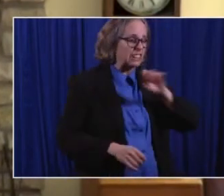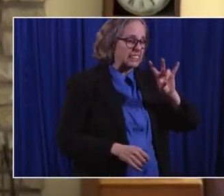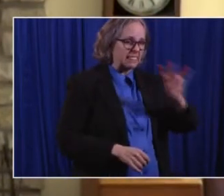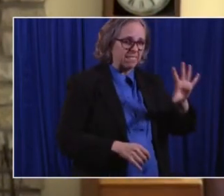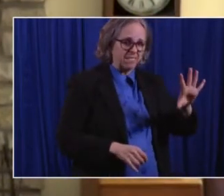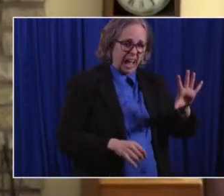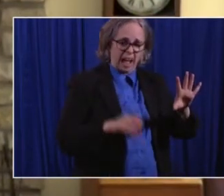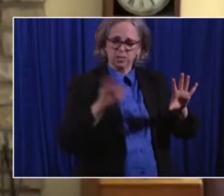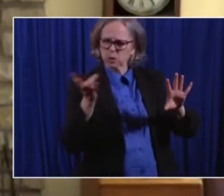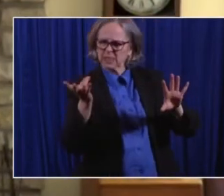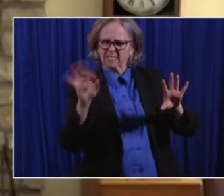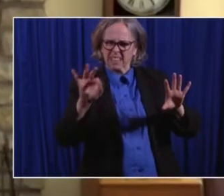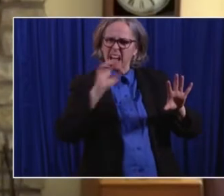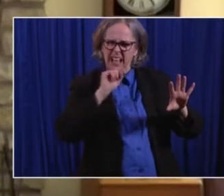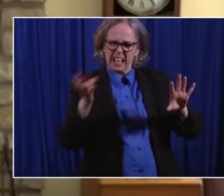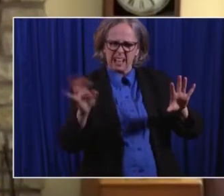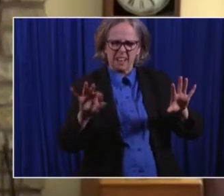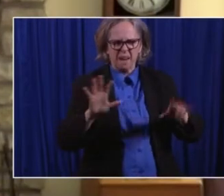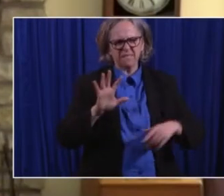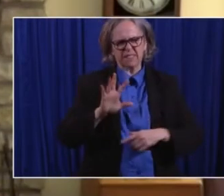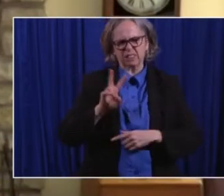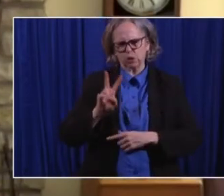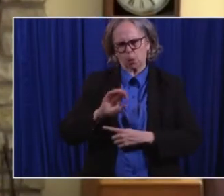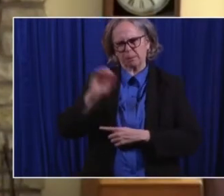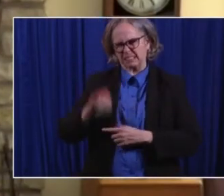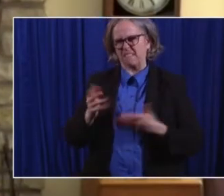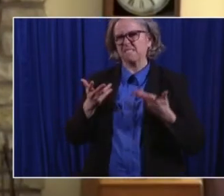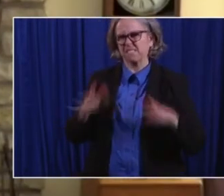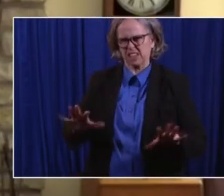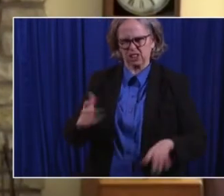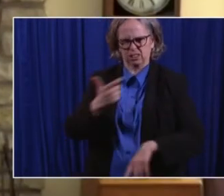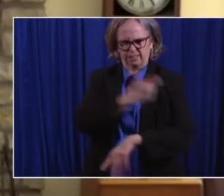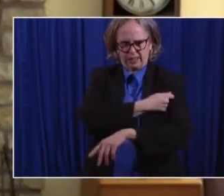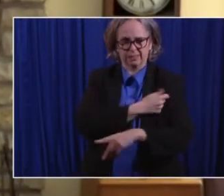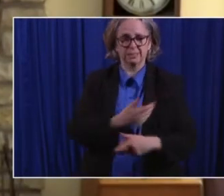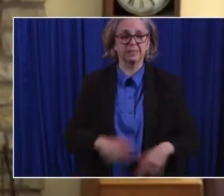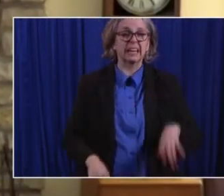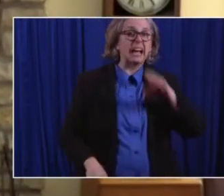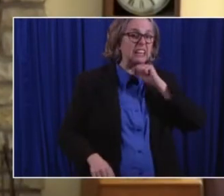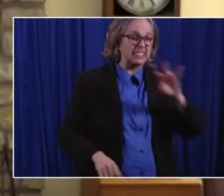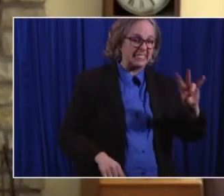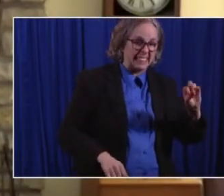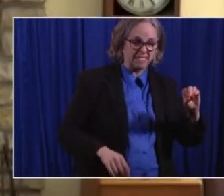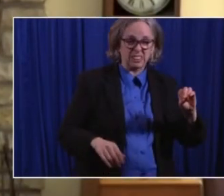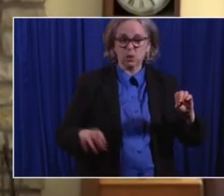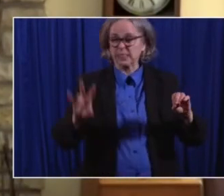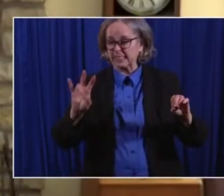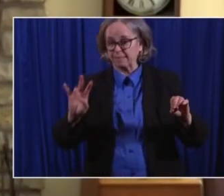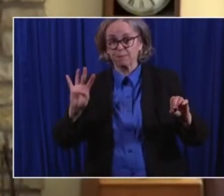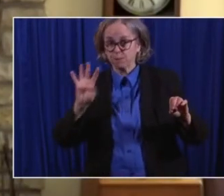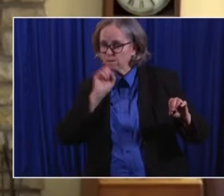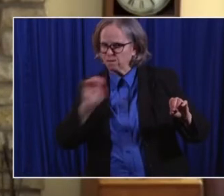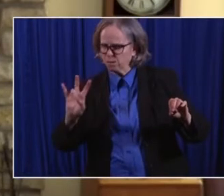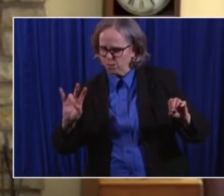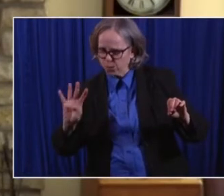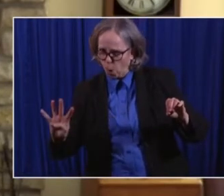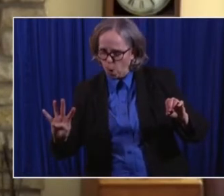52% of that group. Those 70 to 74, we are at